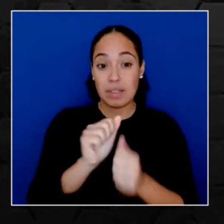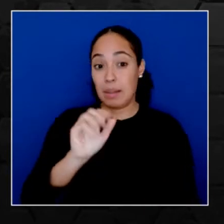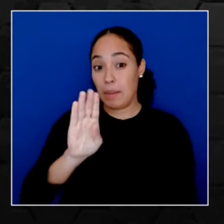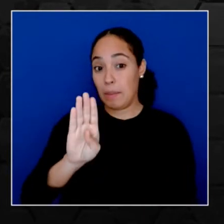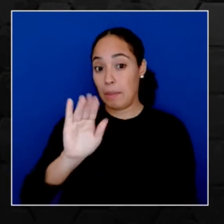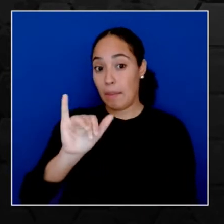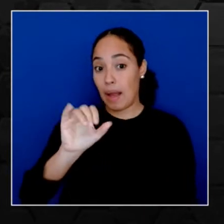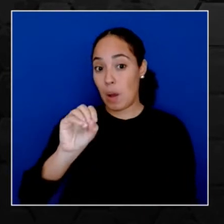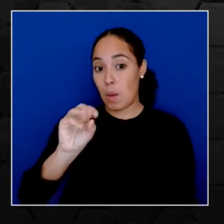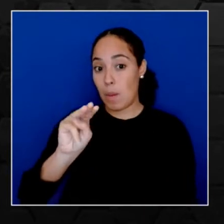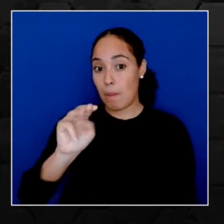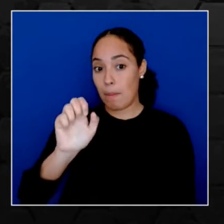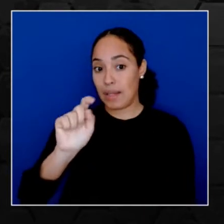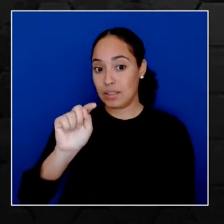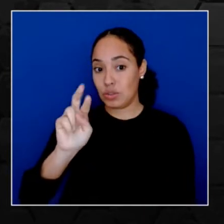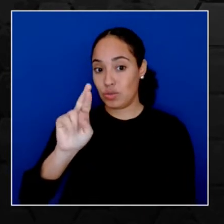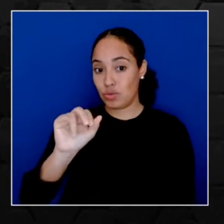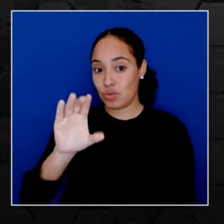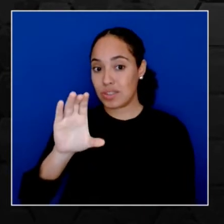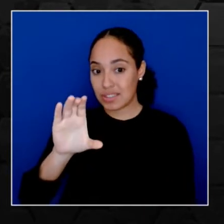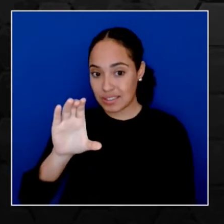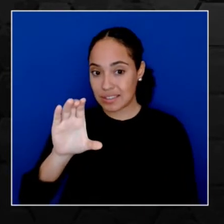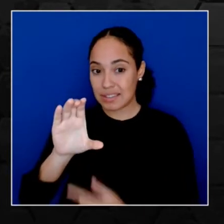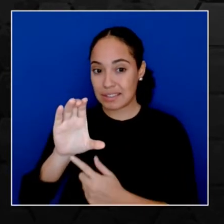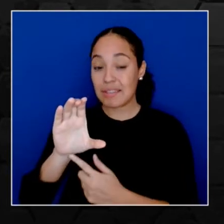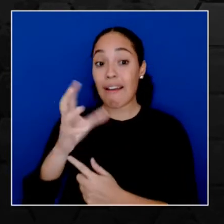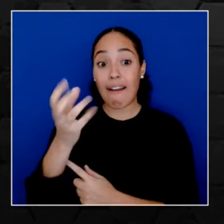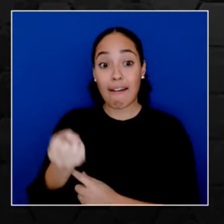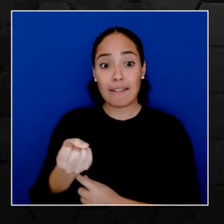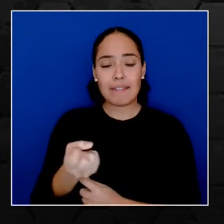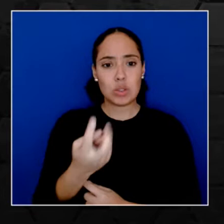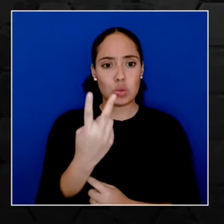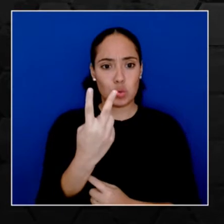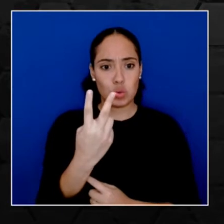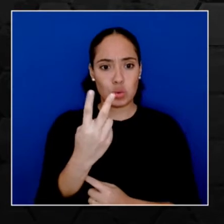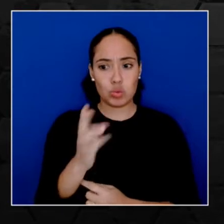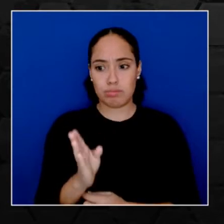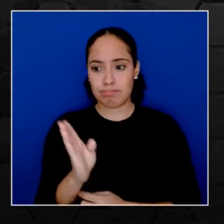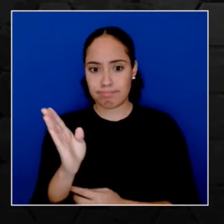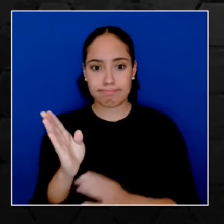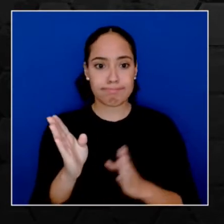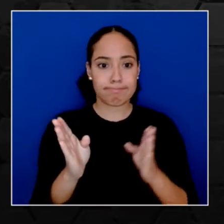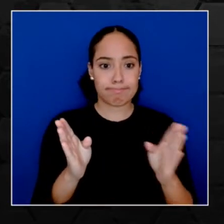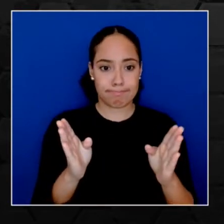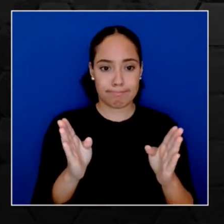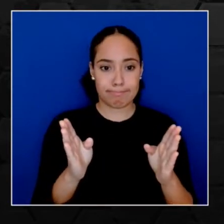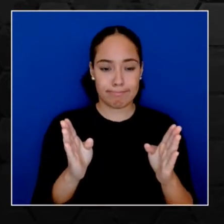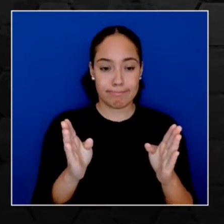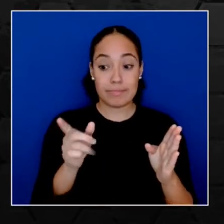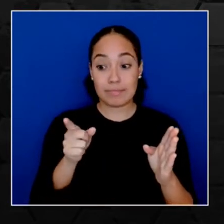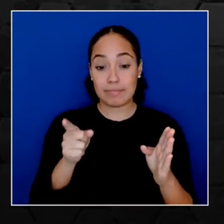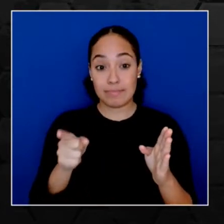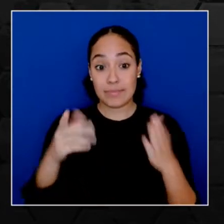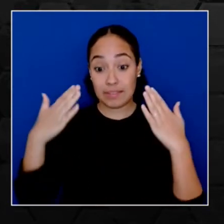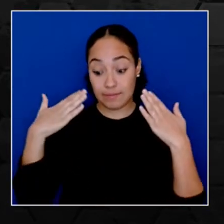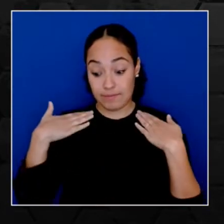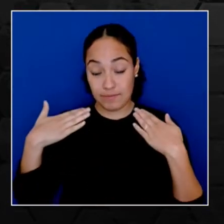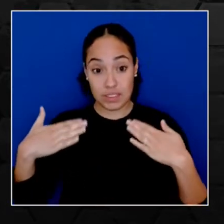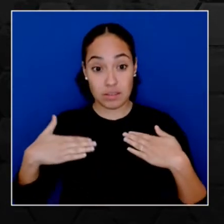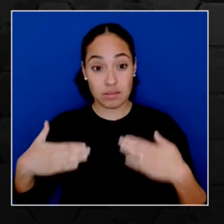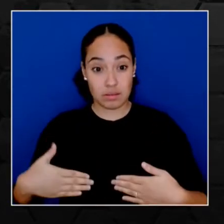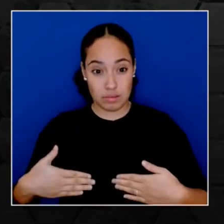into two, broadly physical and behavioral. Let's get it physical first. So physical biometric solutions